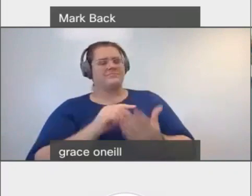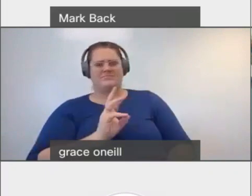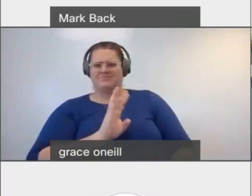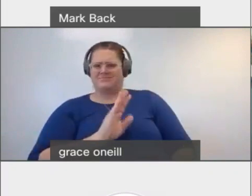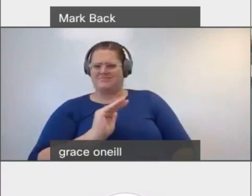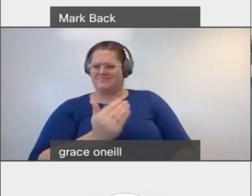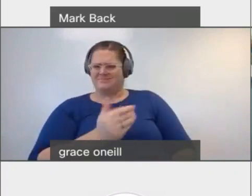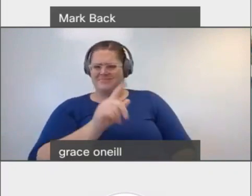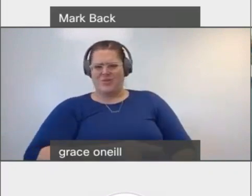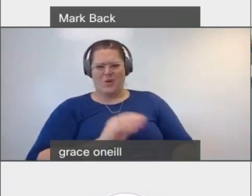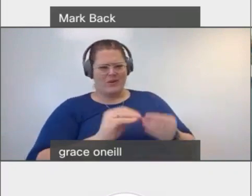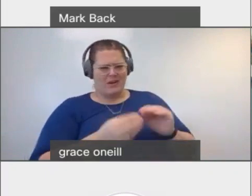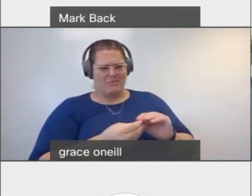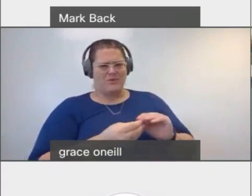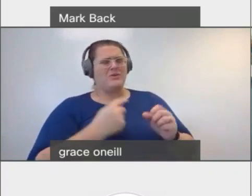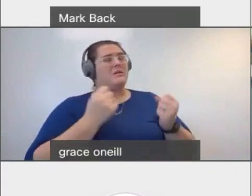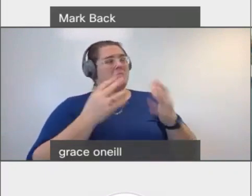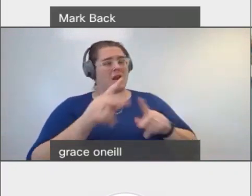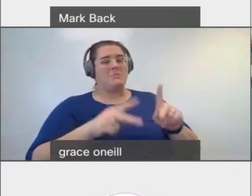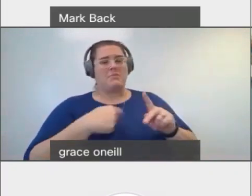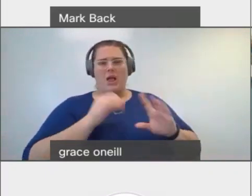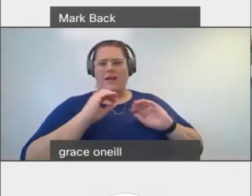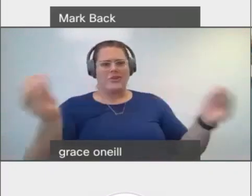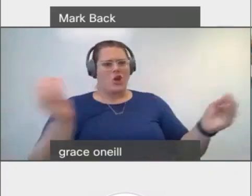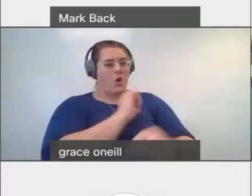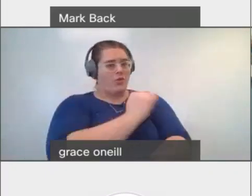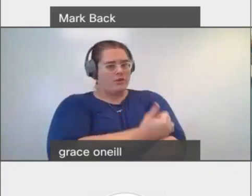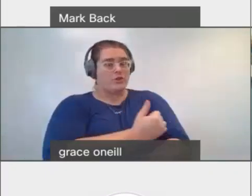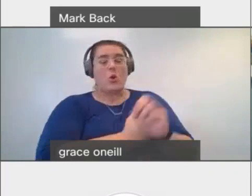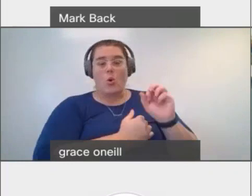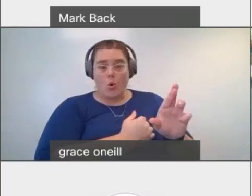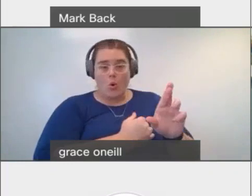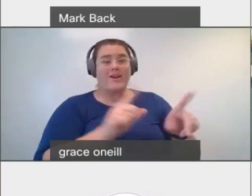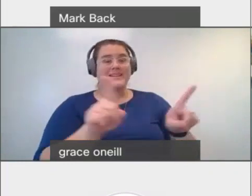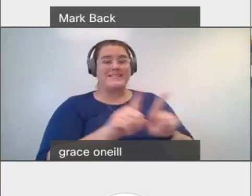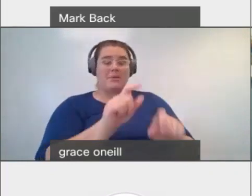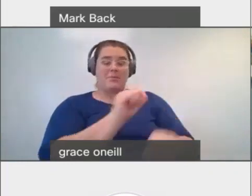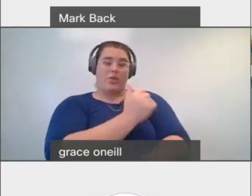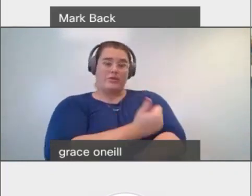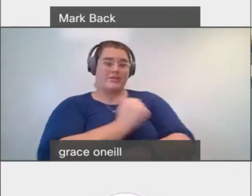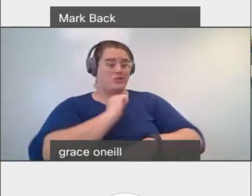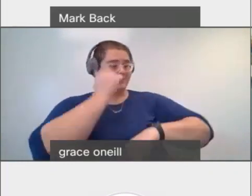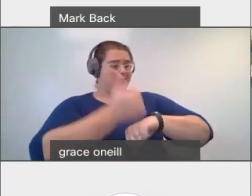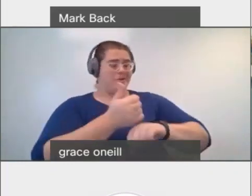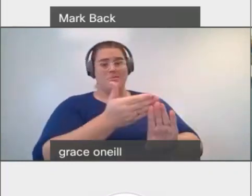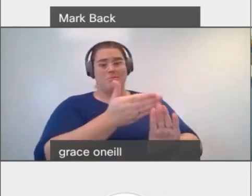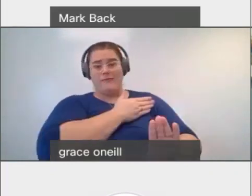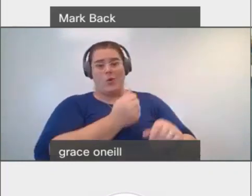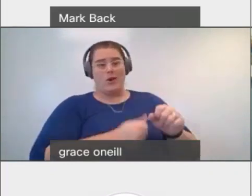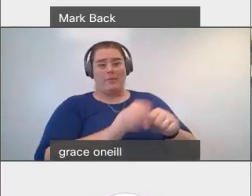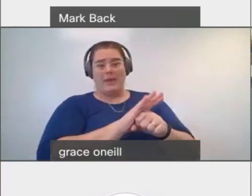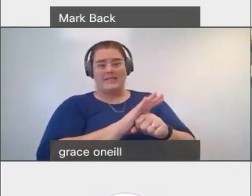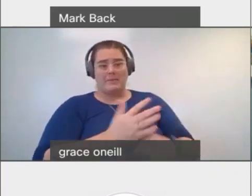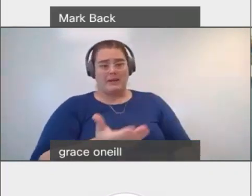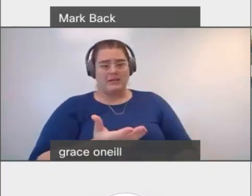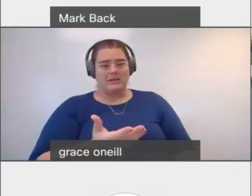are many folks who don't have authorizations or the same authorization that was in place prior to the pandemic. I think